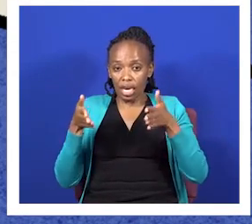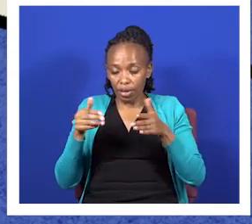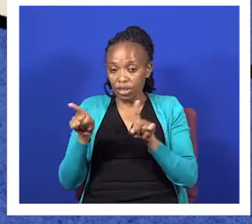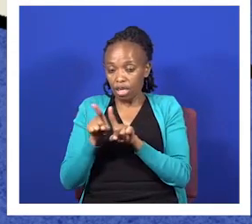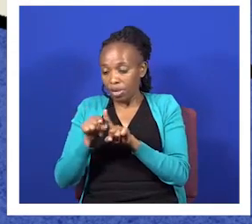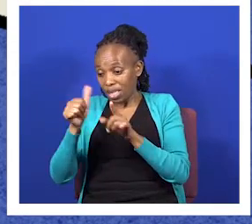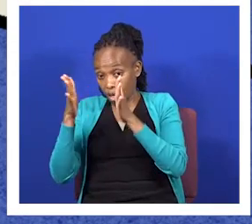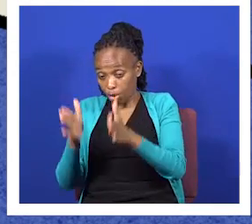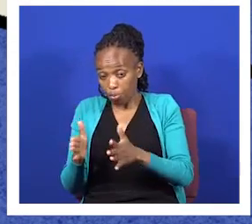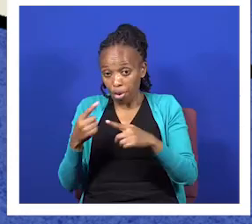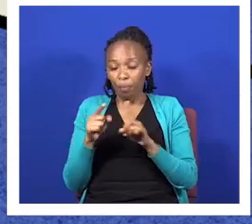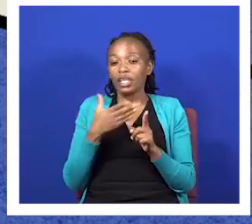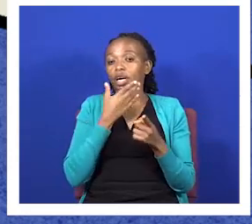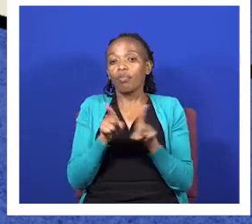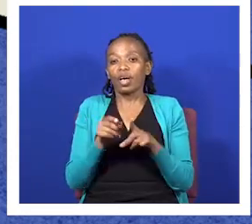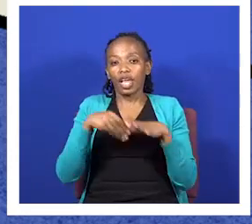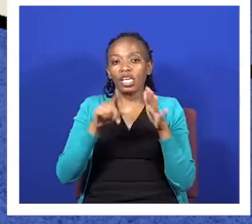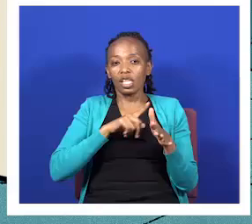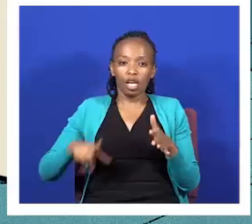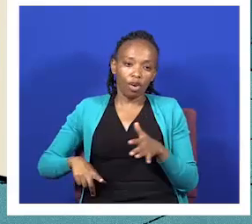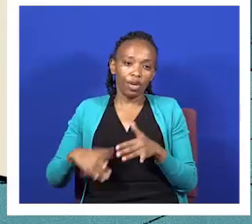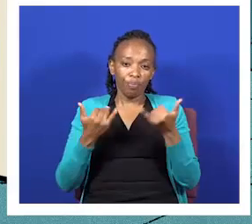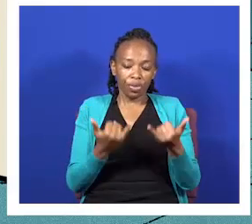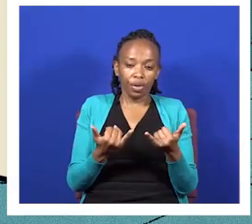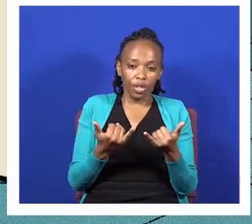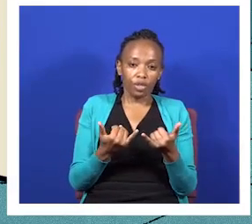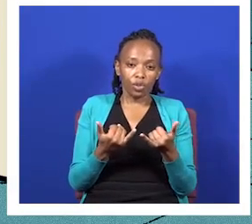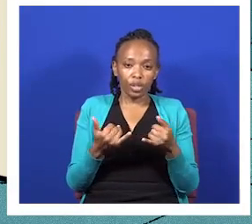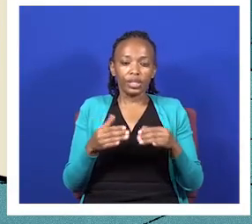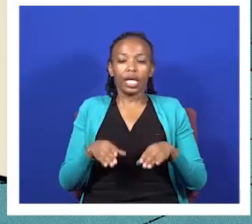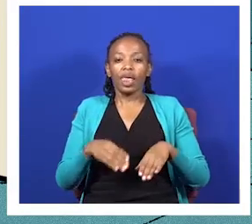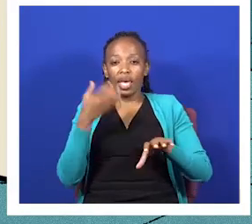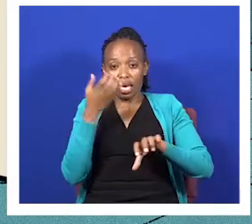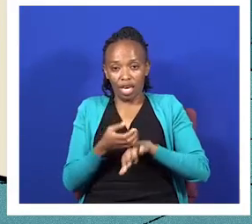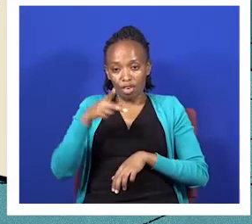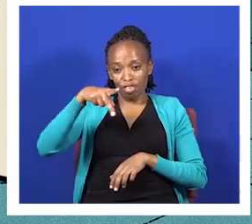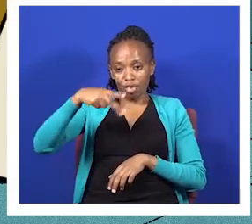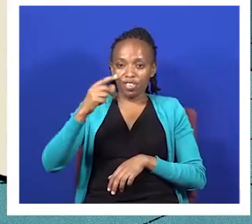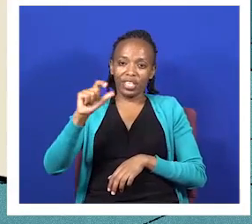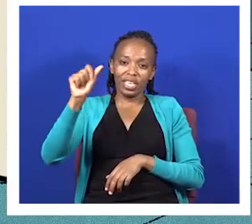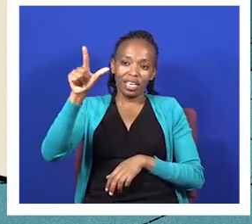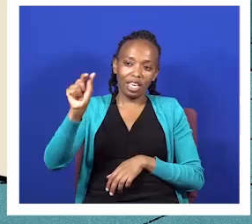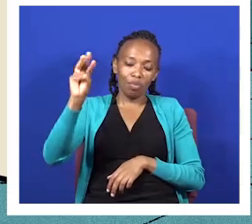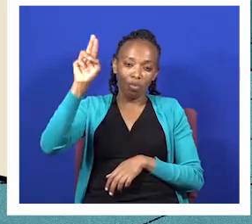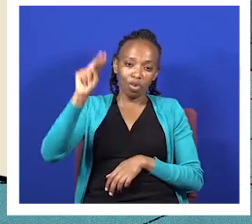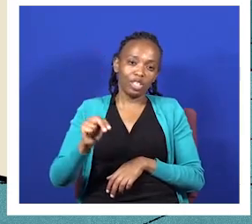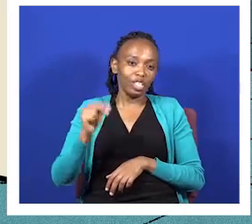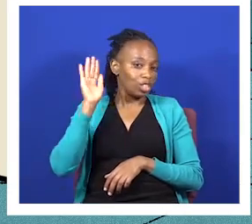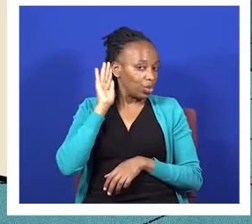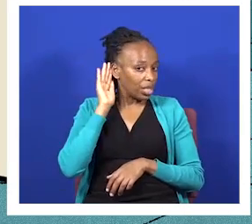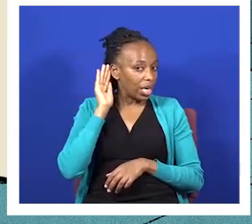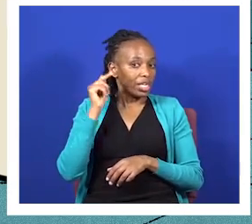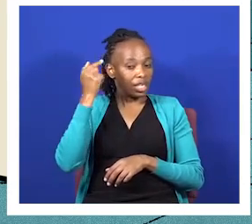another human being, but as a brother in the Lord." Now, this was probably really tough for Philemon to hear, and Philemon's friends might have